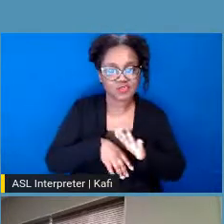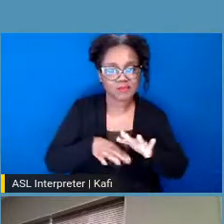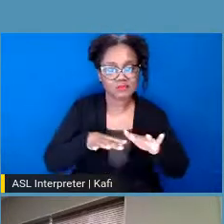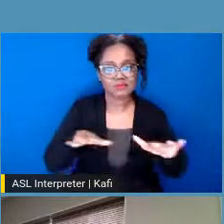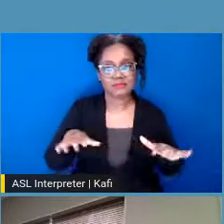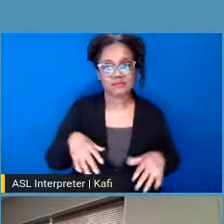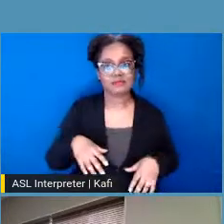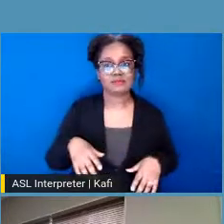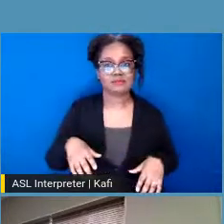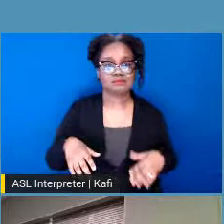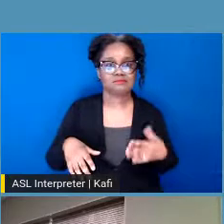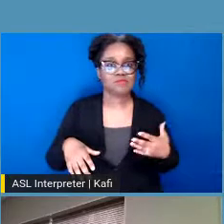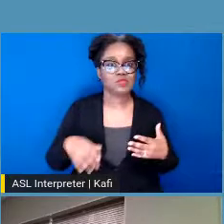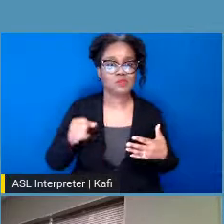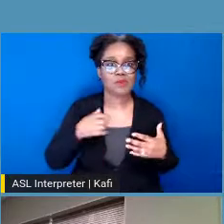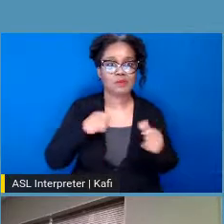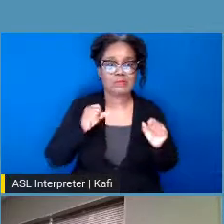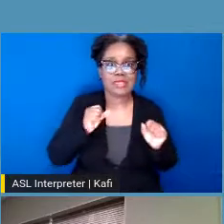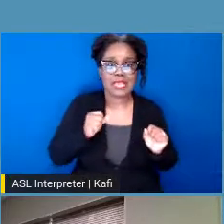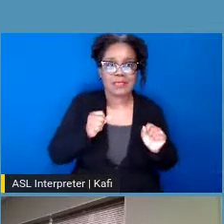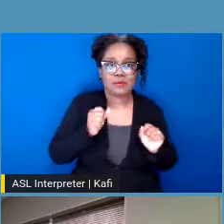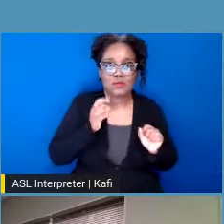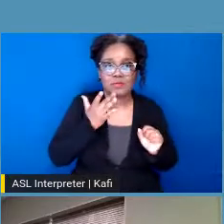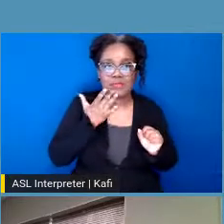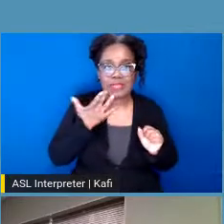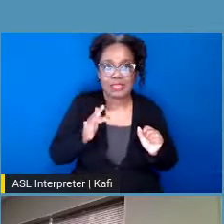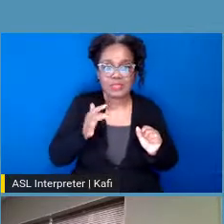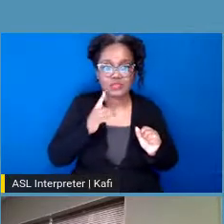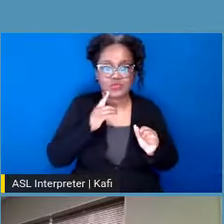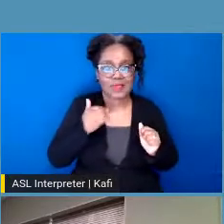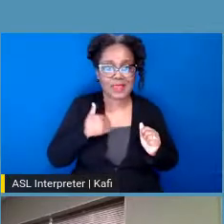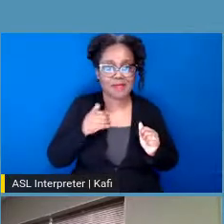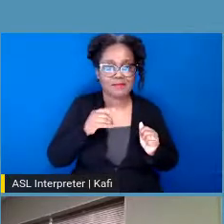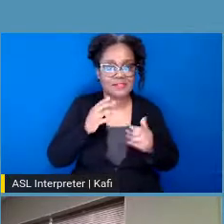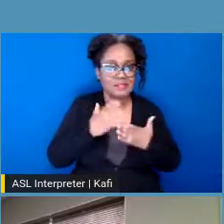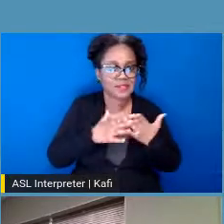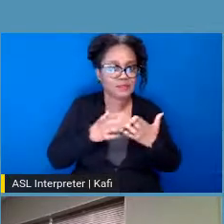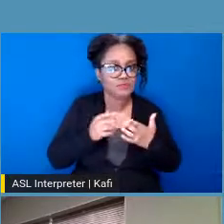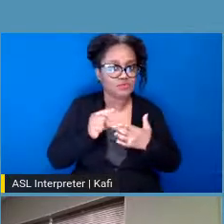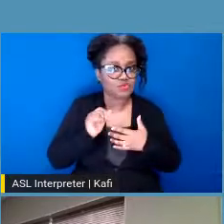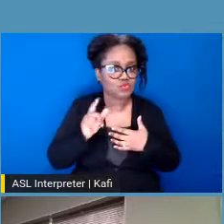you don't really need them. Like, you can get by without them. So you can kind of see here my